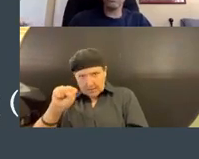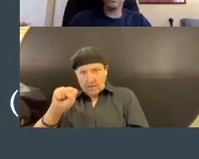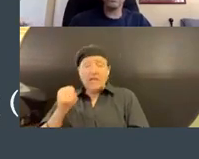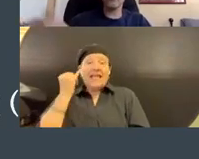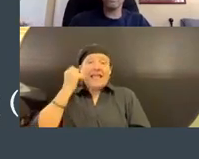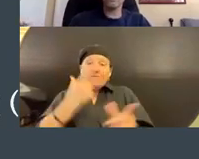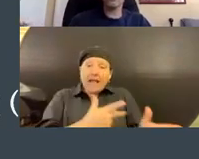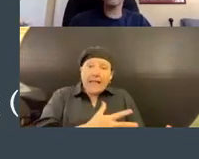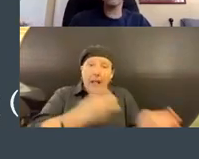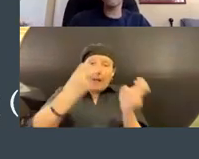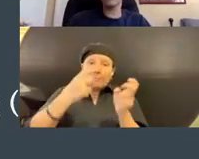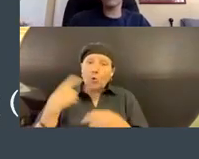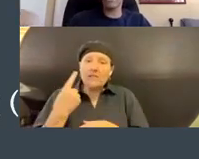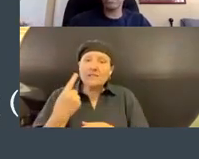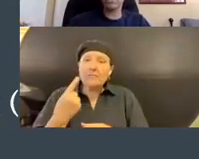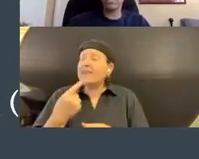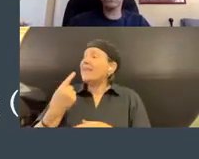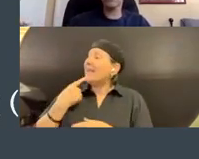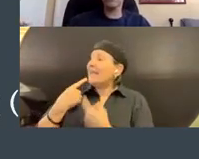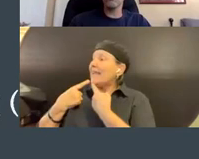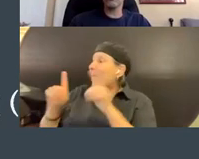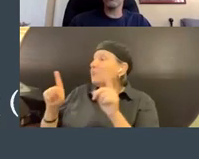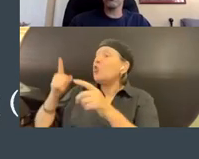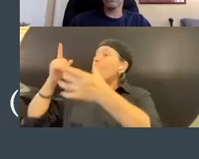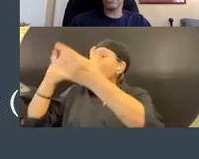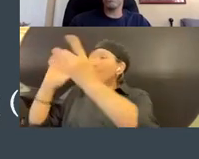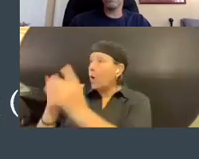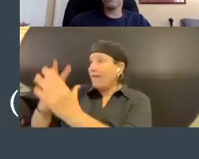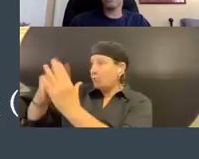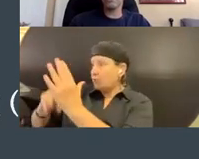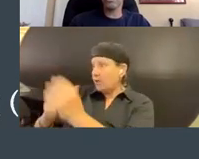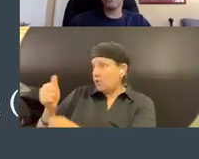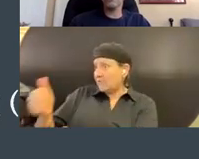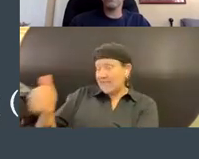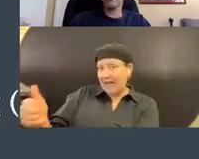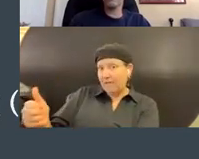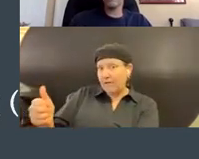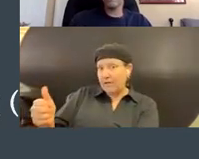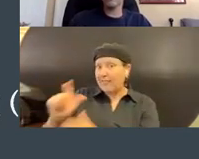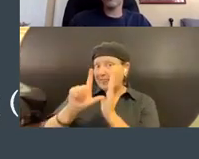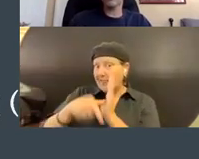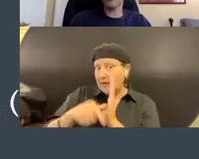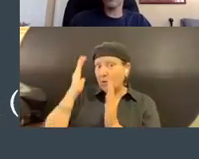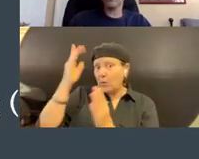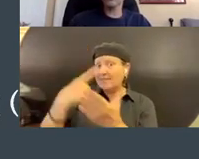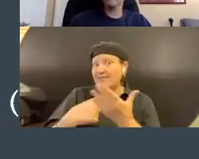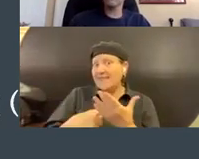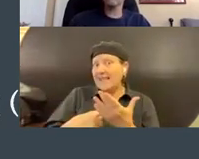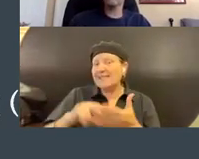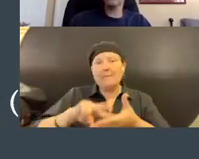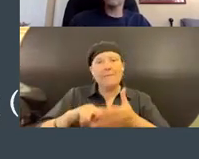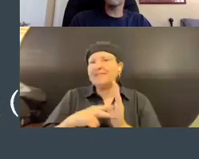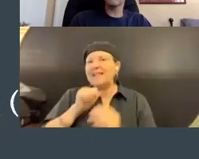and go online and read this, and then when we get back together, we will have a discussion around it, that would be like the asynchronous work, right? So it's